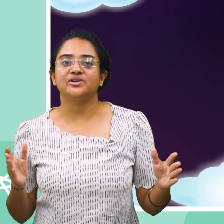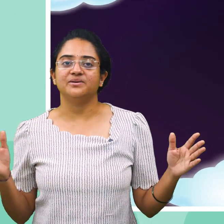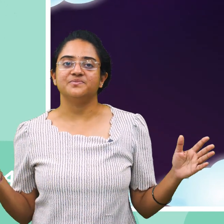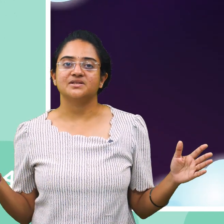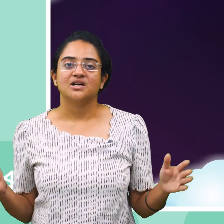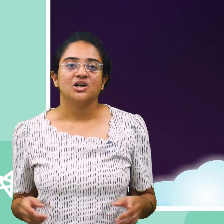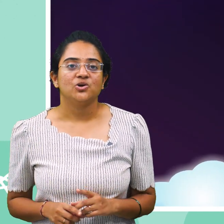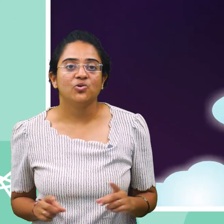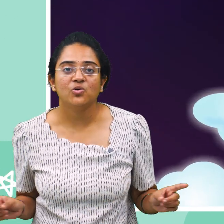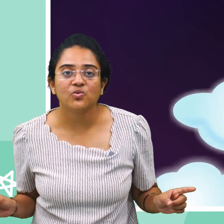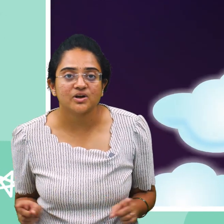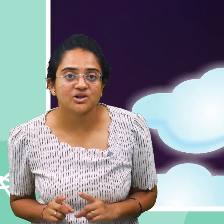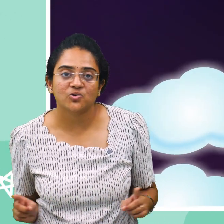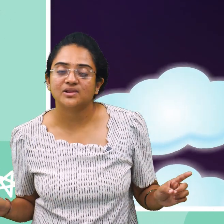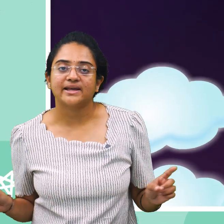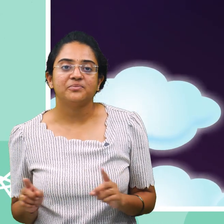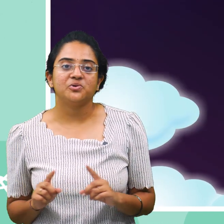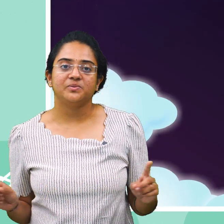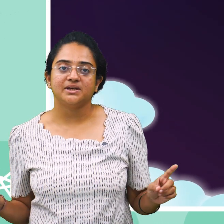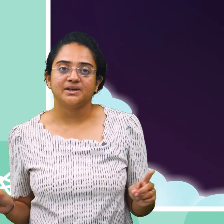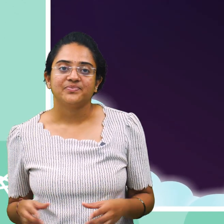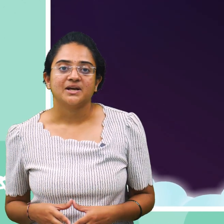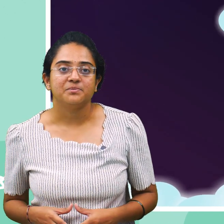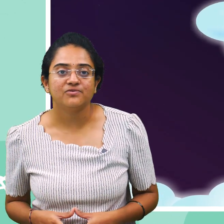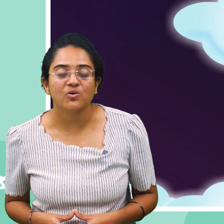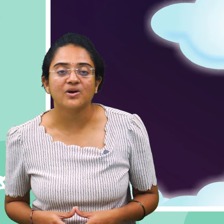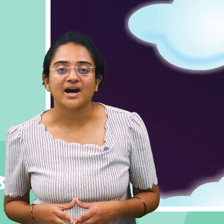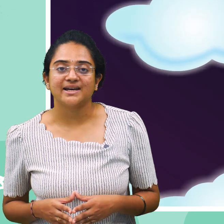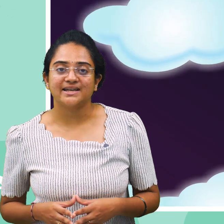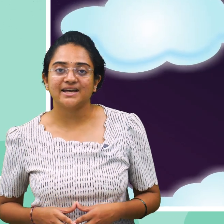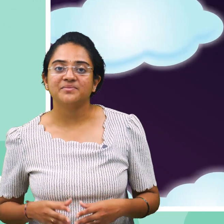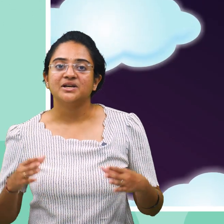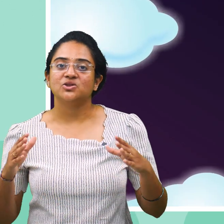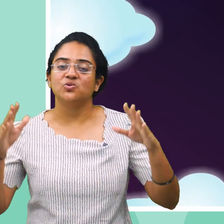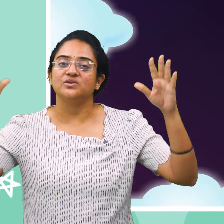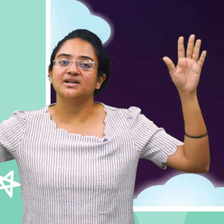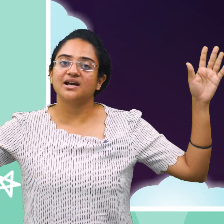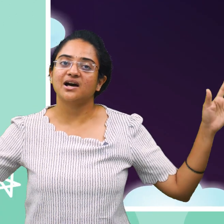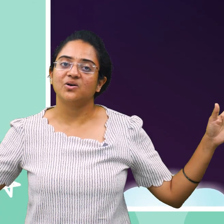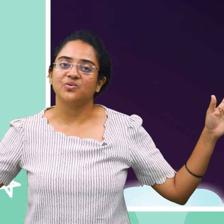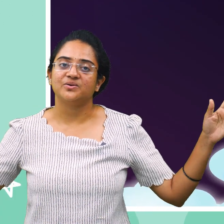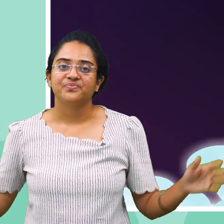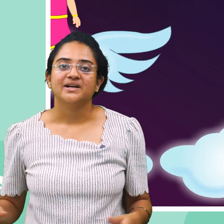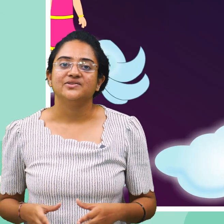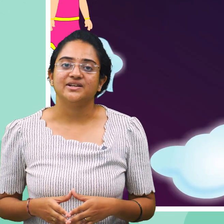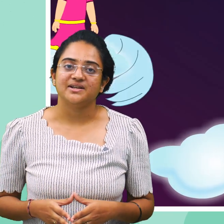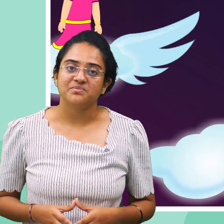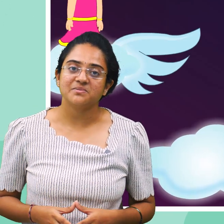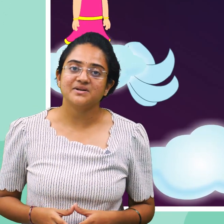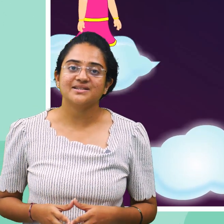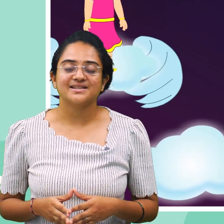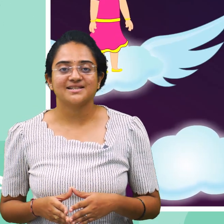new dreams. No one told them to me before I came through the cloud.